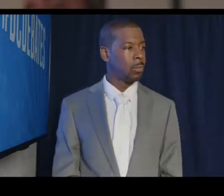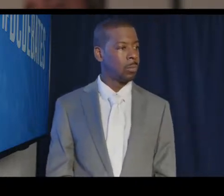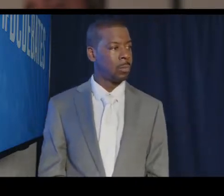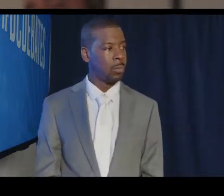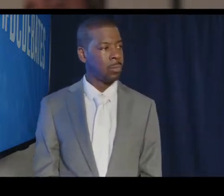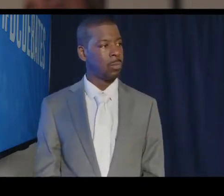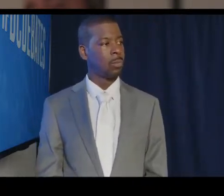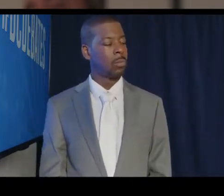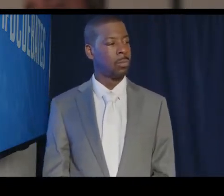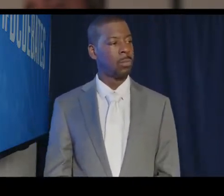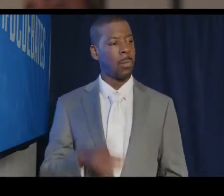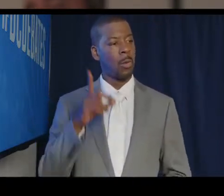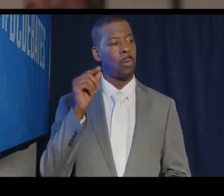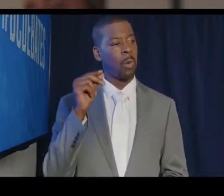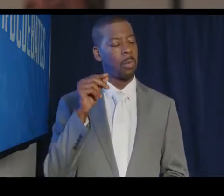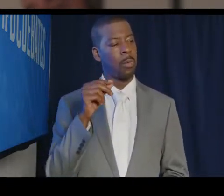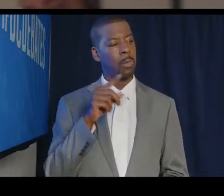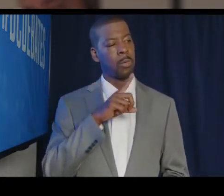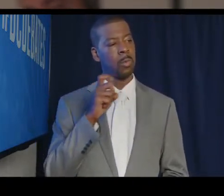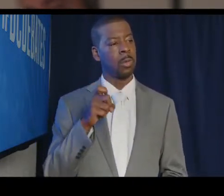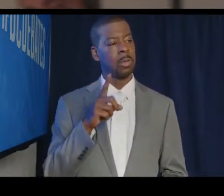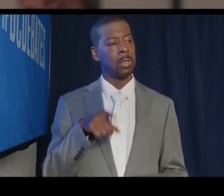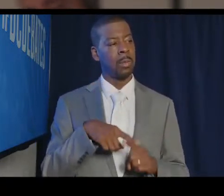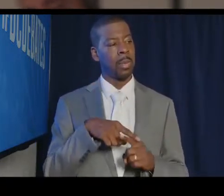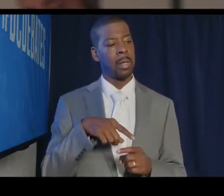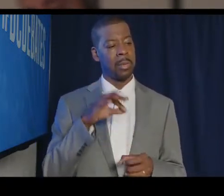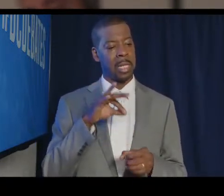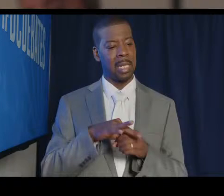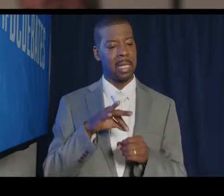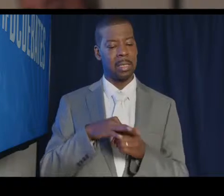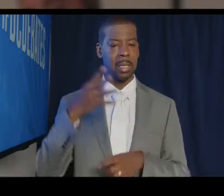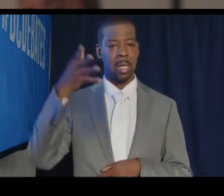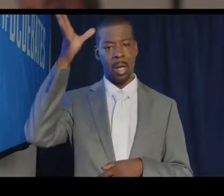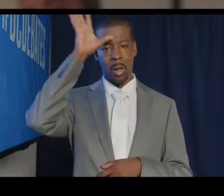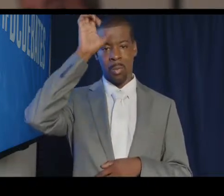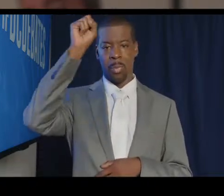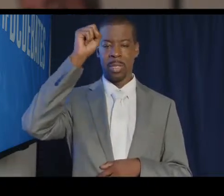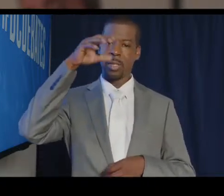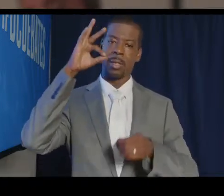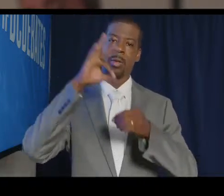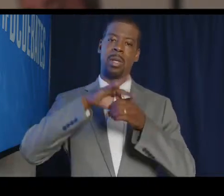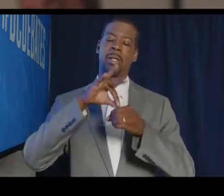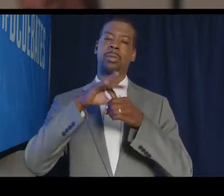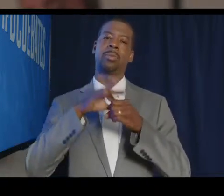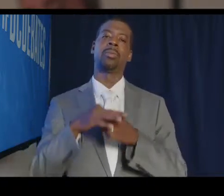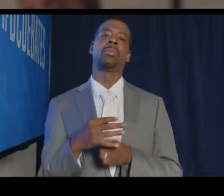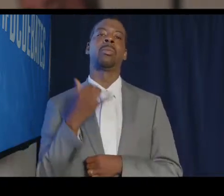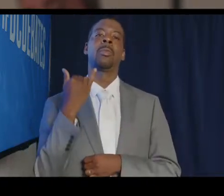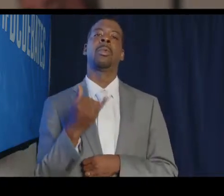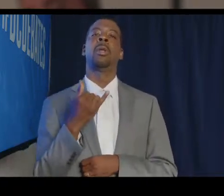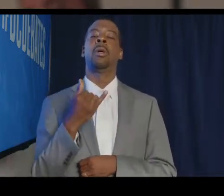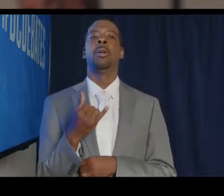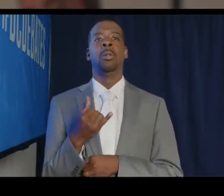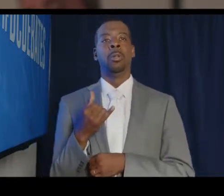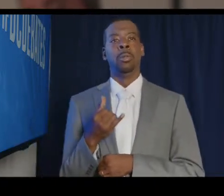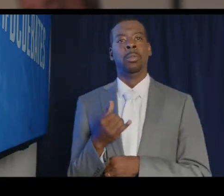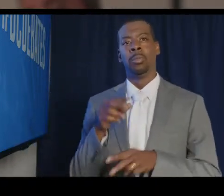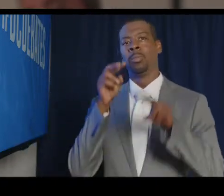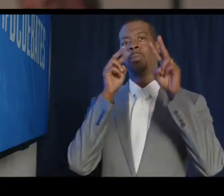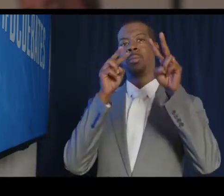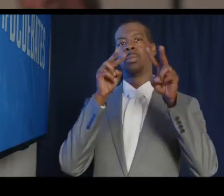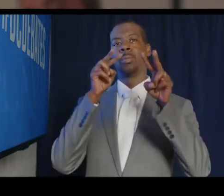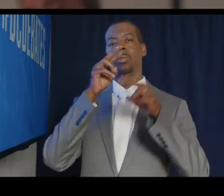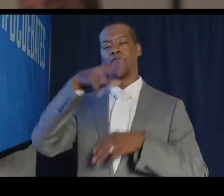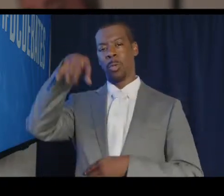we go to our closing statements. It's about the election and the presidential election specifically. Looking ahead to that election, former President Donald